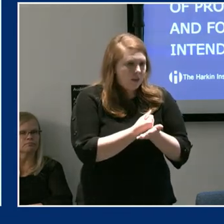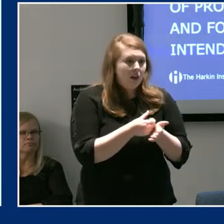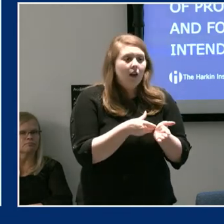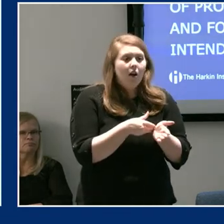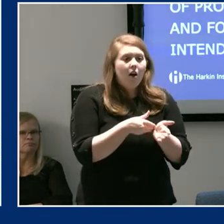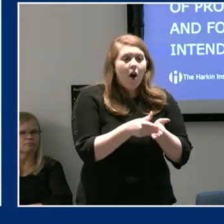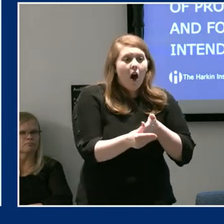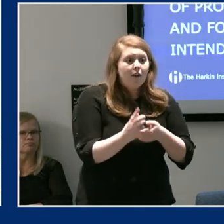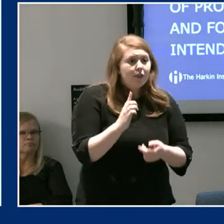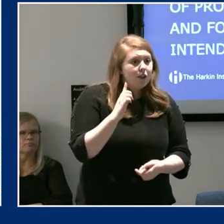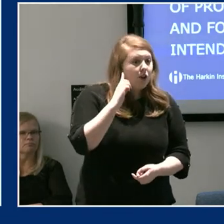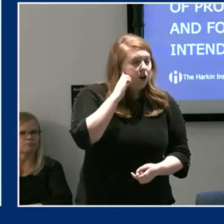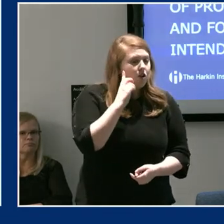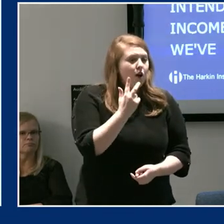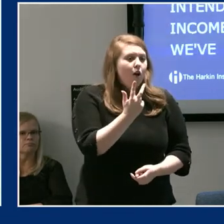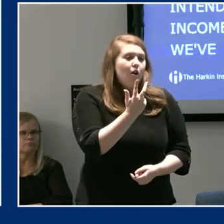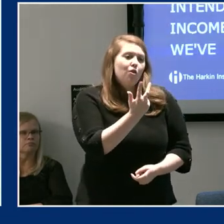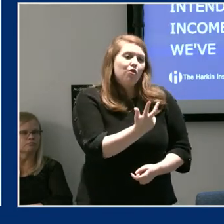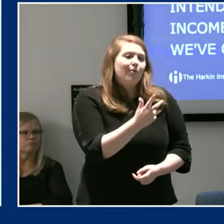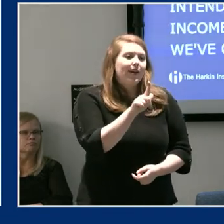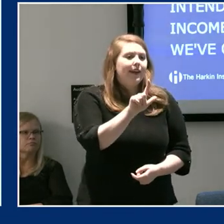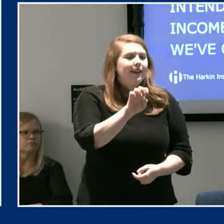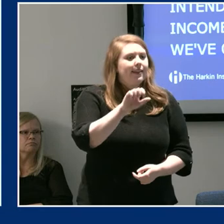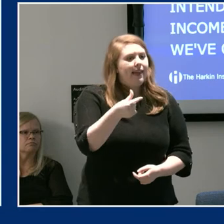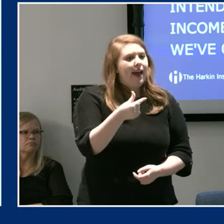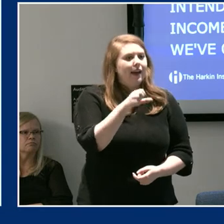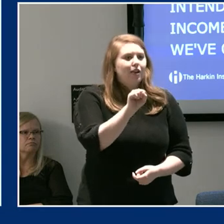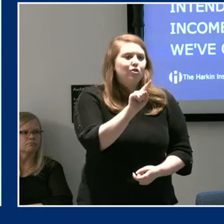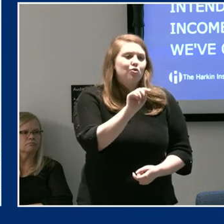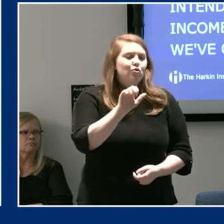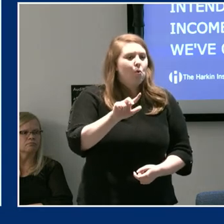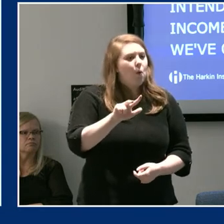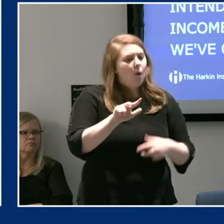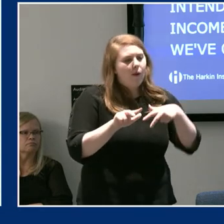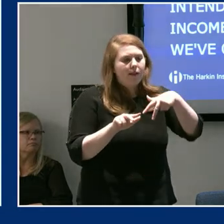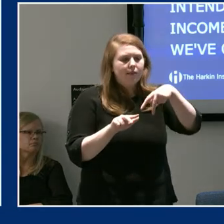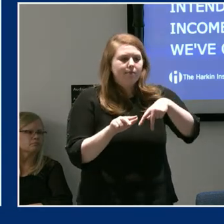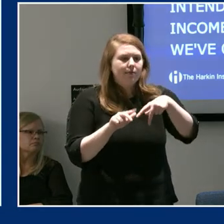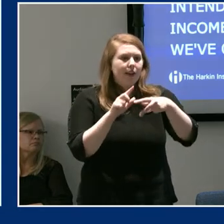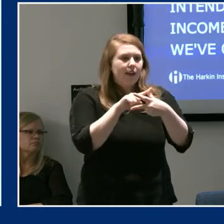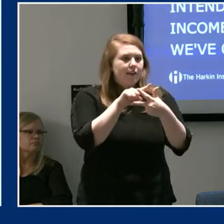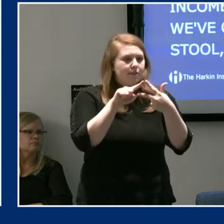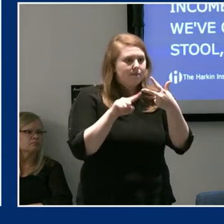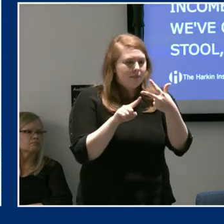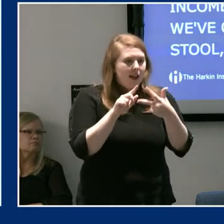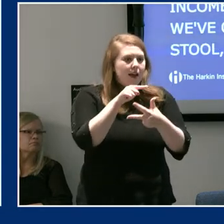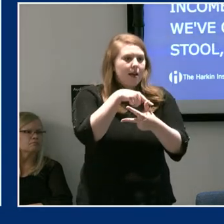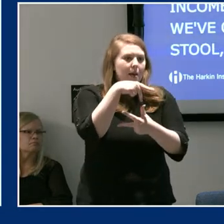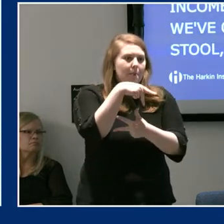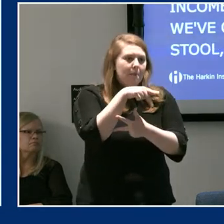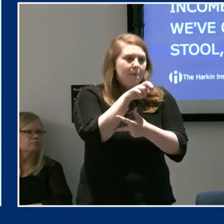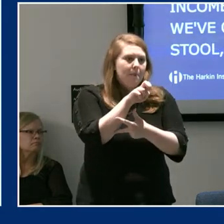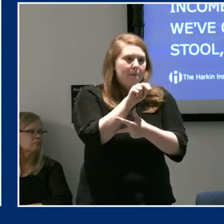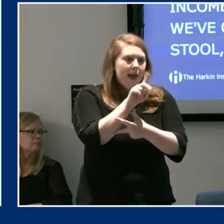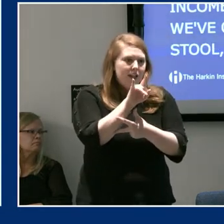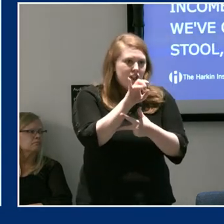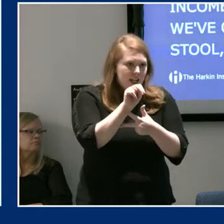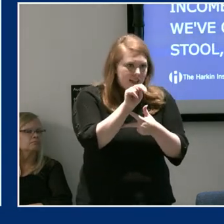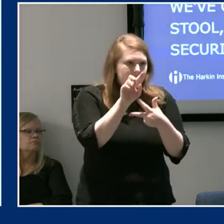the three-legged stool, which is made up, in addition to Social Security, of pensions and